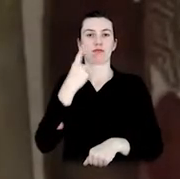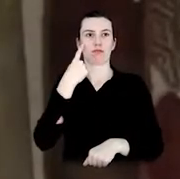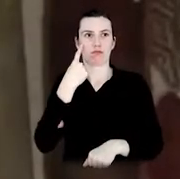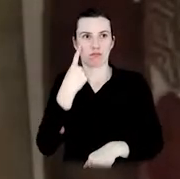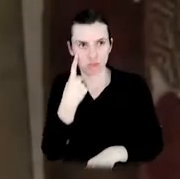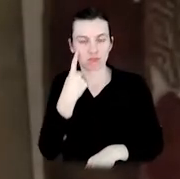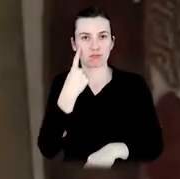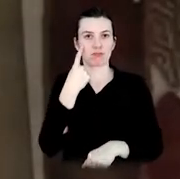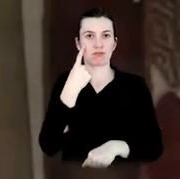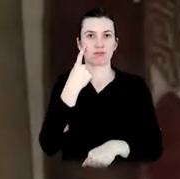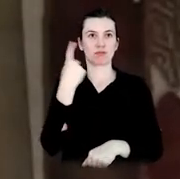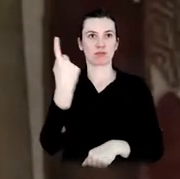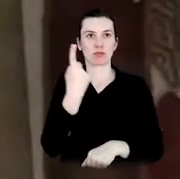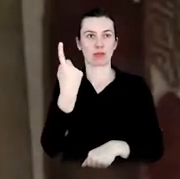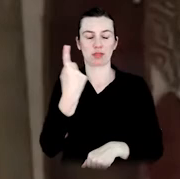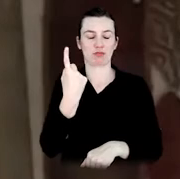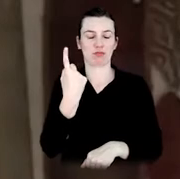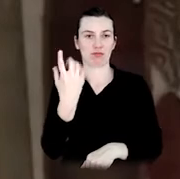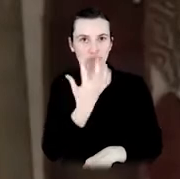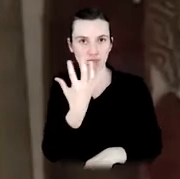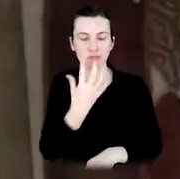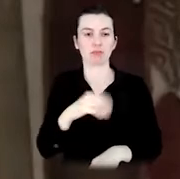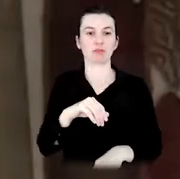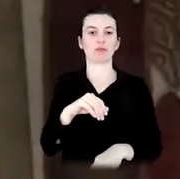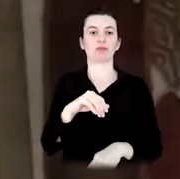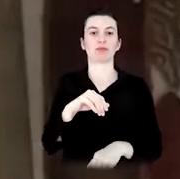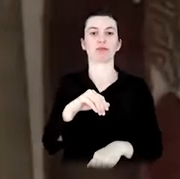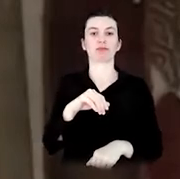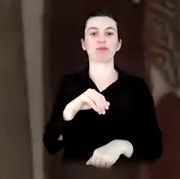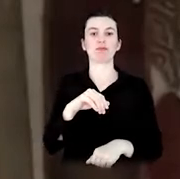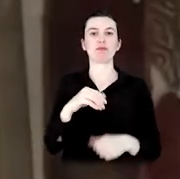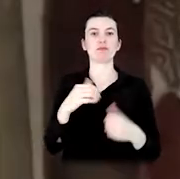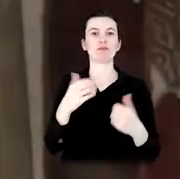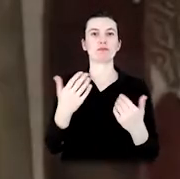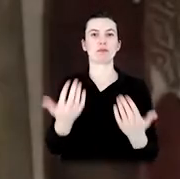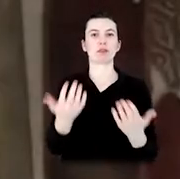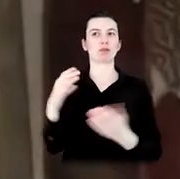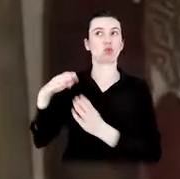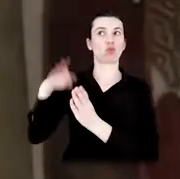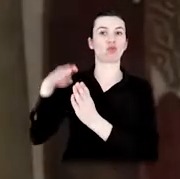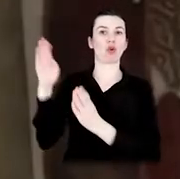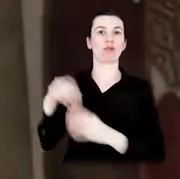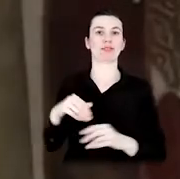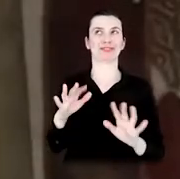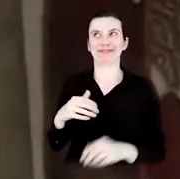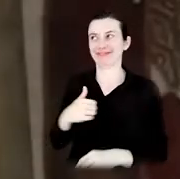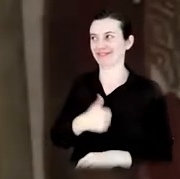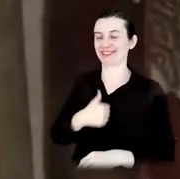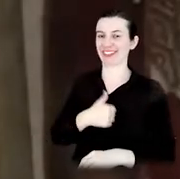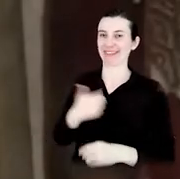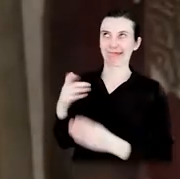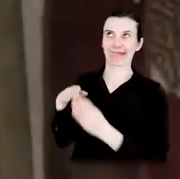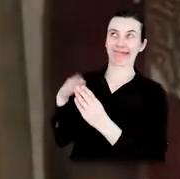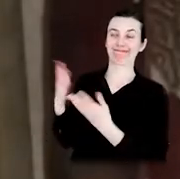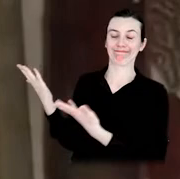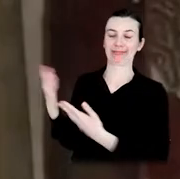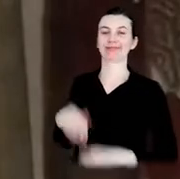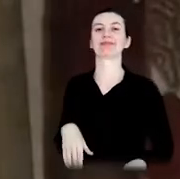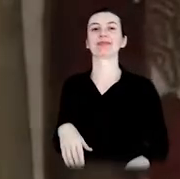really witnessed something that no matter how you want to see it, like a good term,